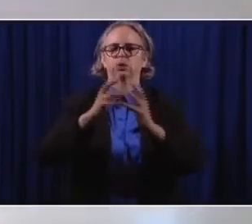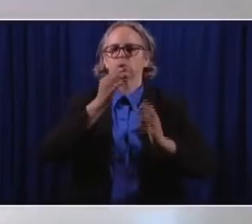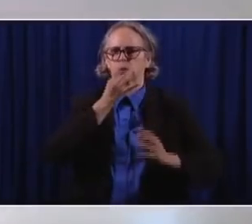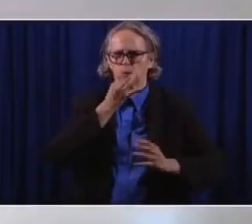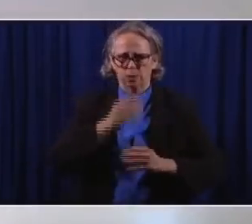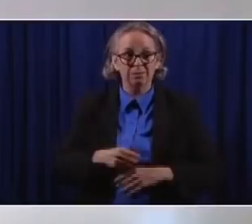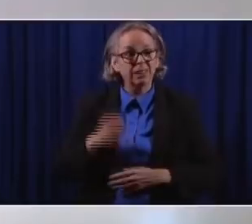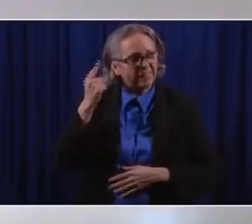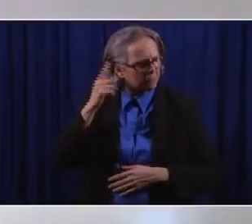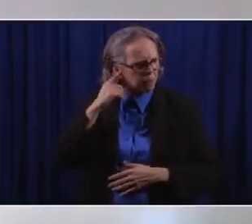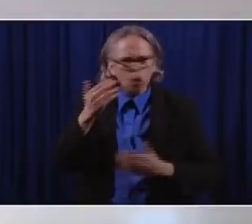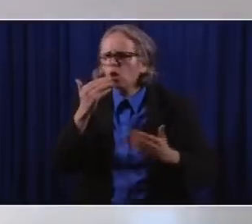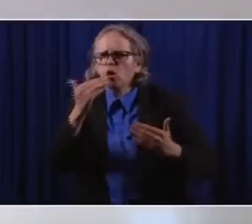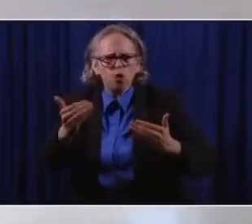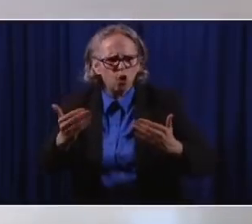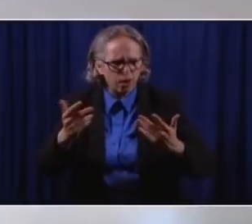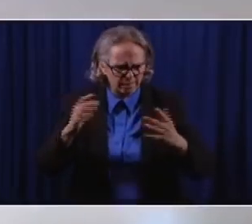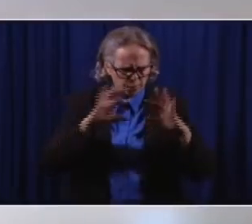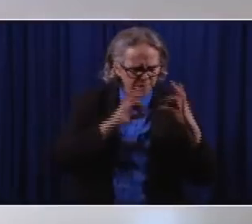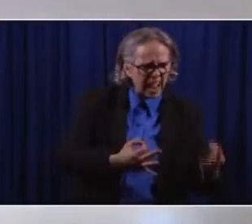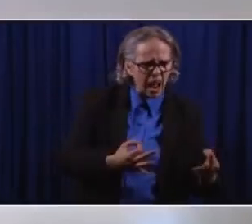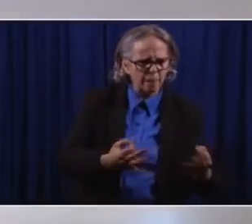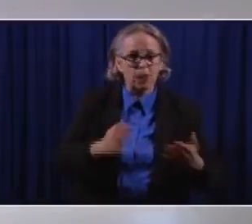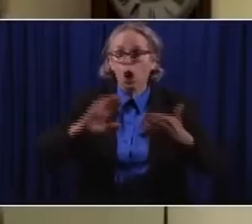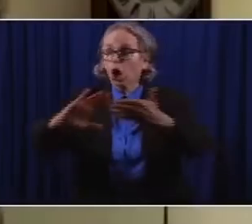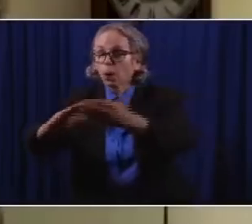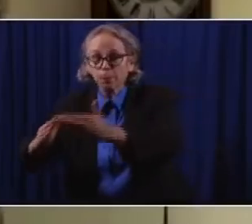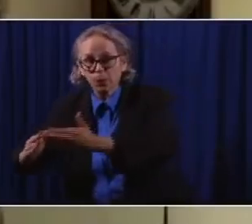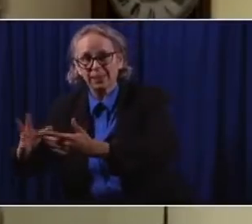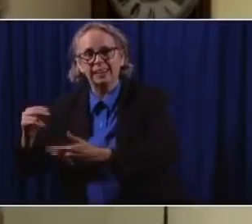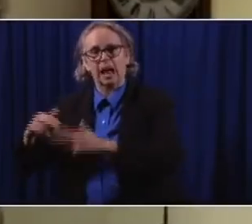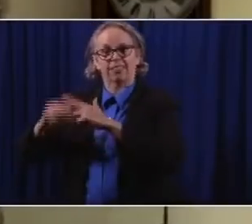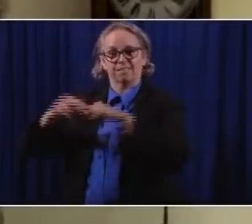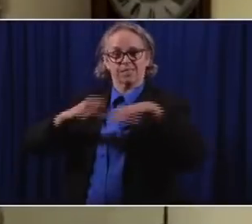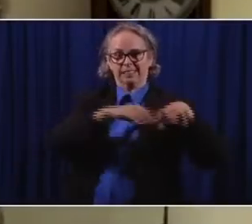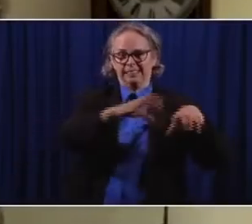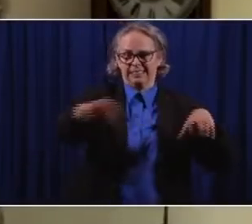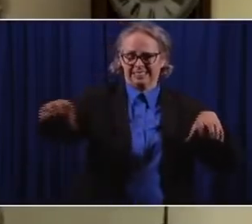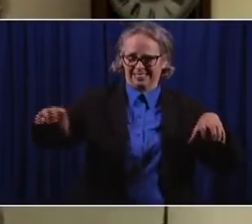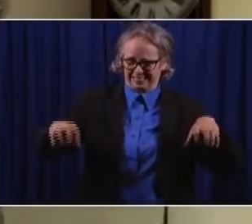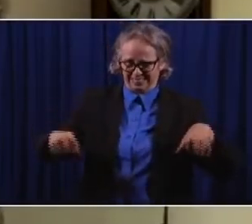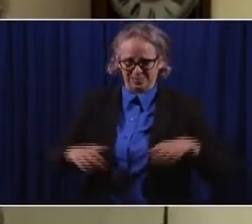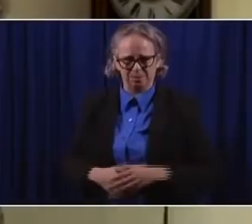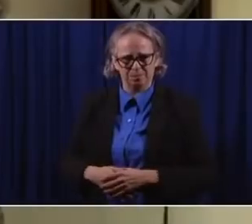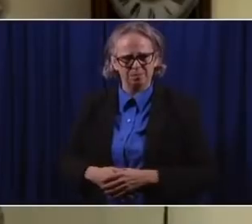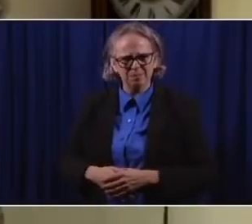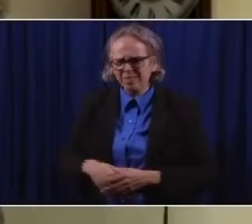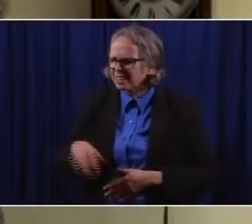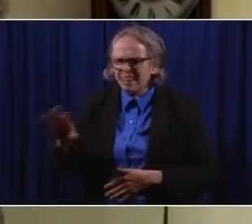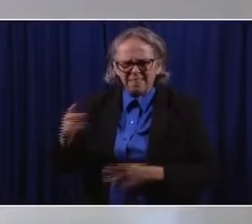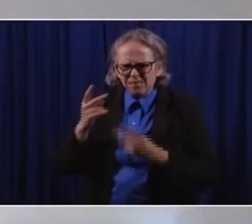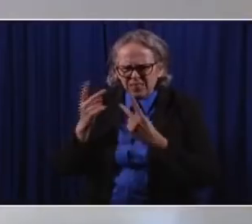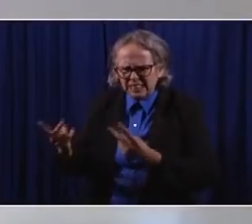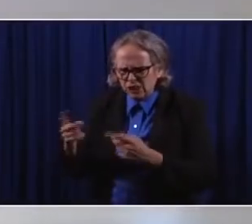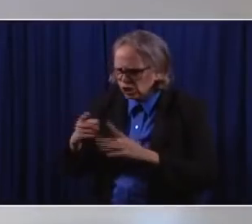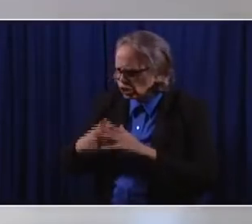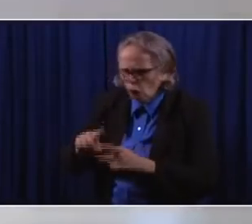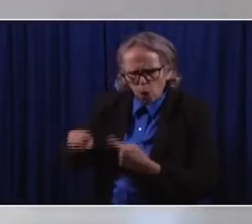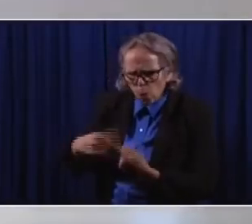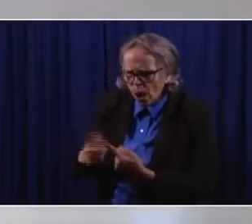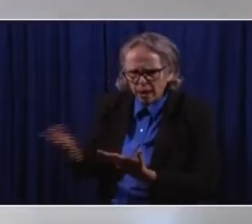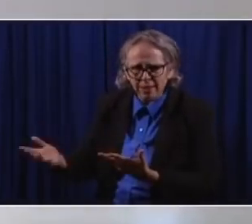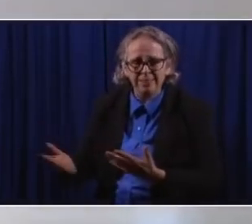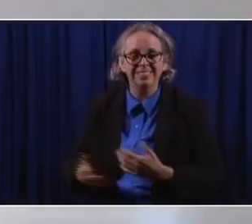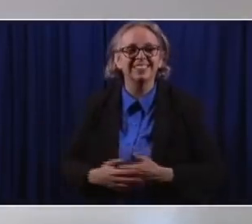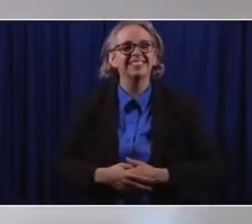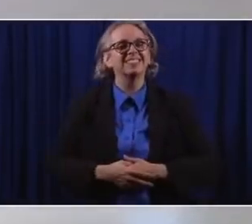the communities, and for the facilities. Okay, and that visitation will start when? Well, sir, I was going to give you the honor, but